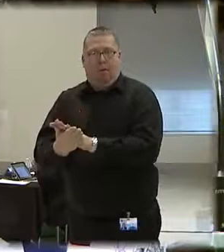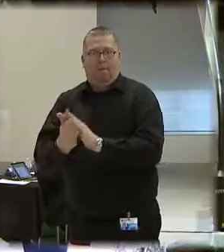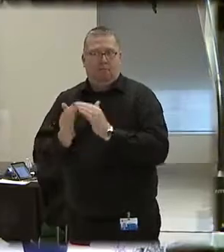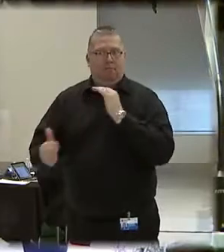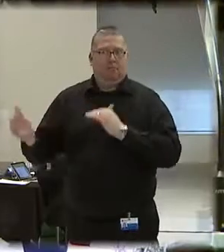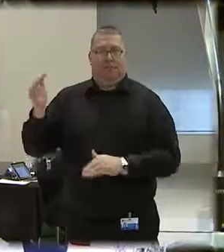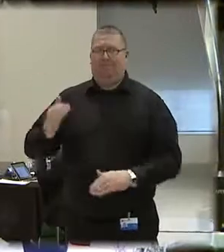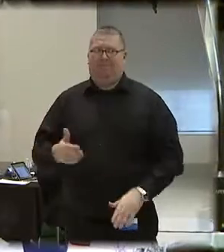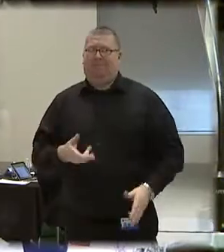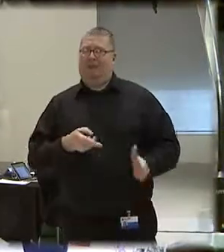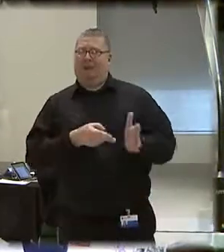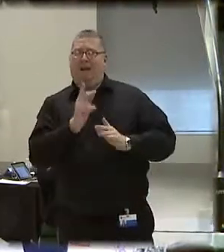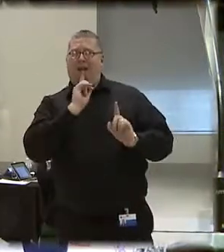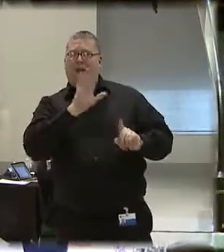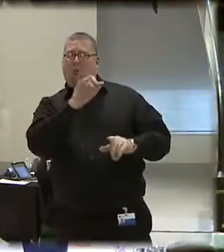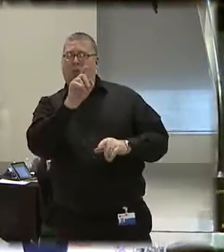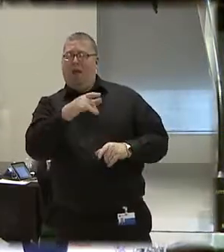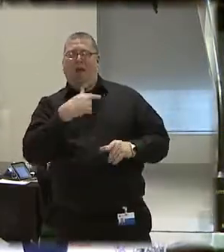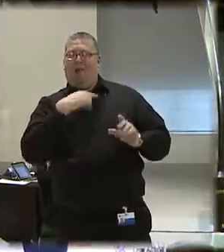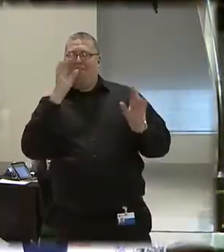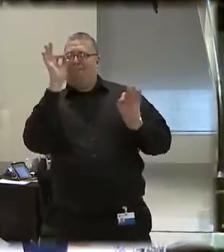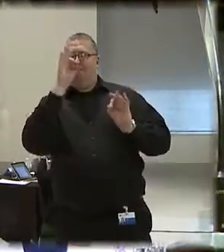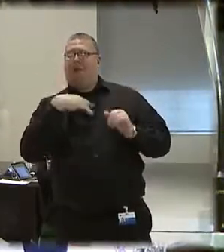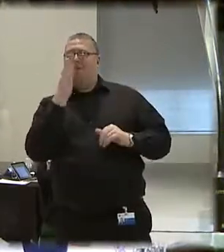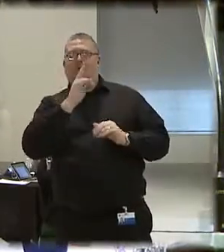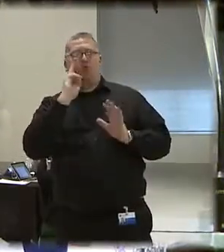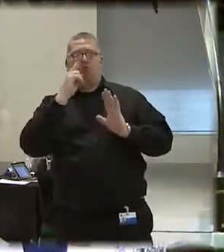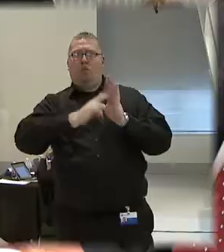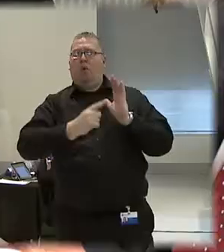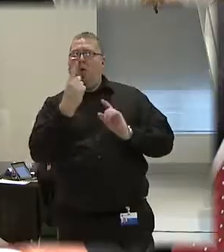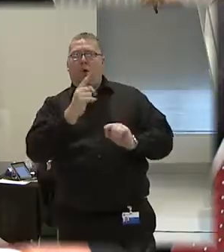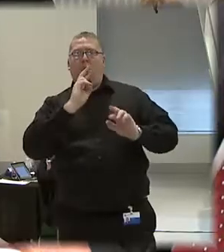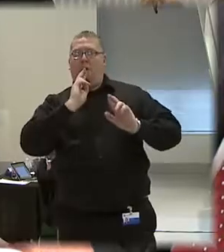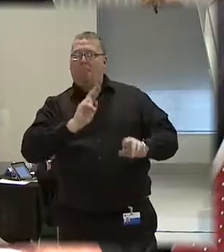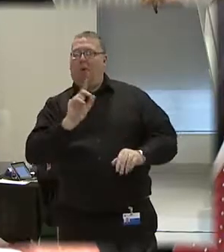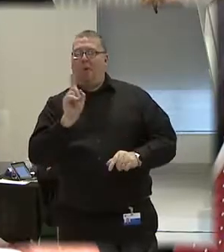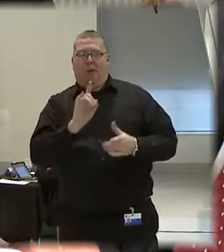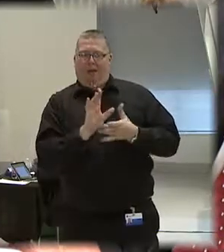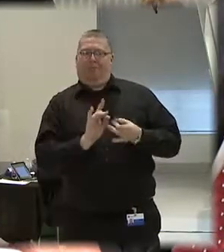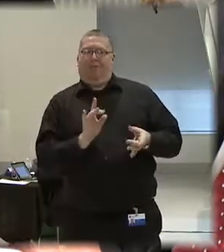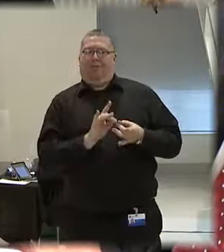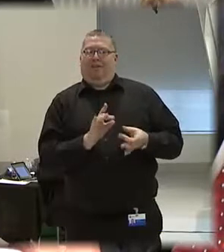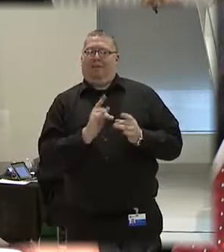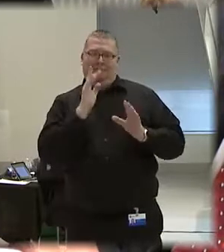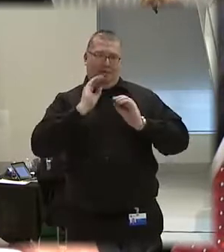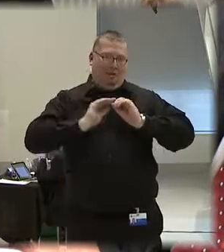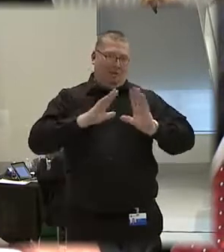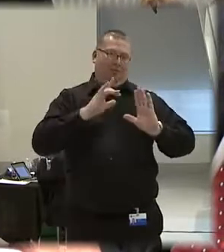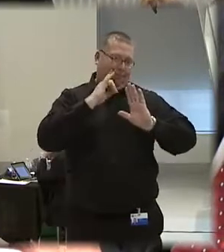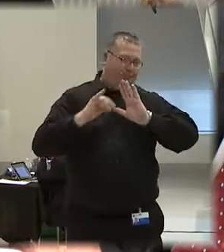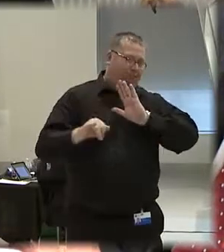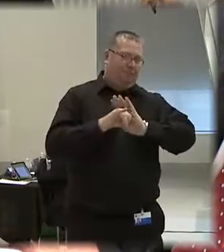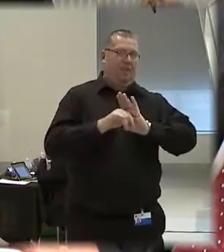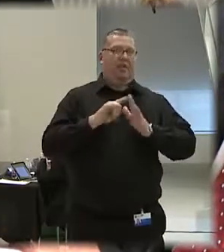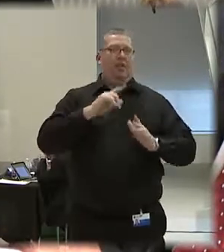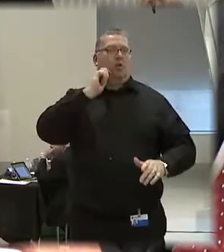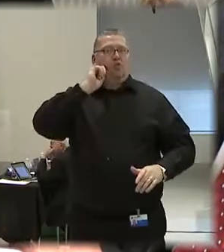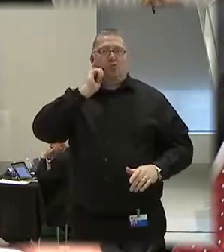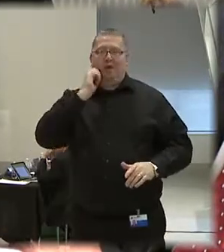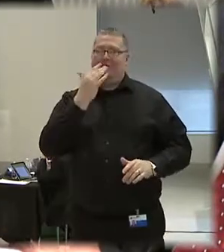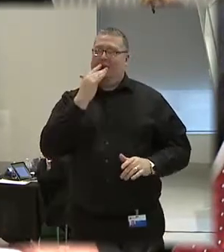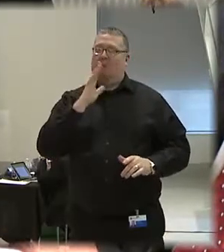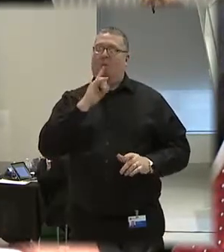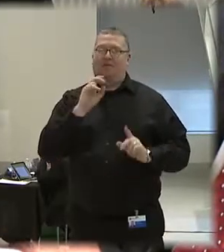no idea, because I don't think I've read one report where there was an indication that race was a